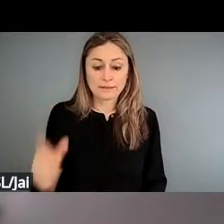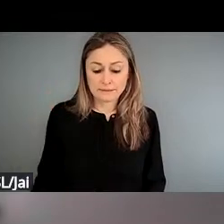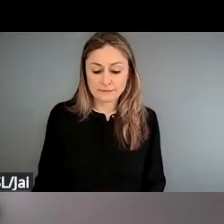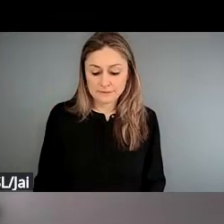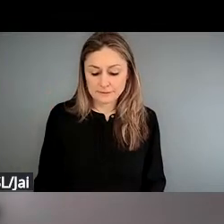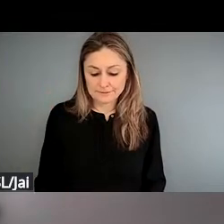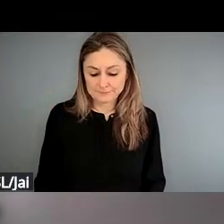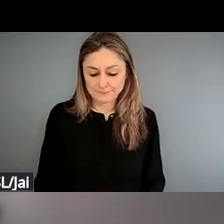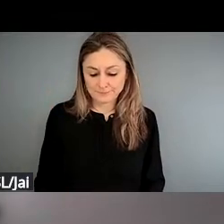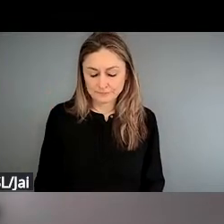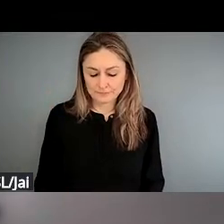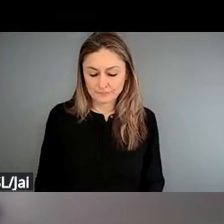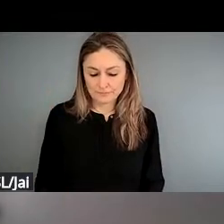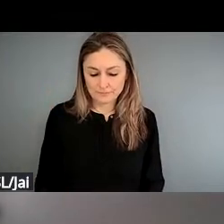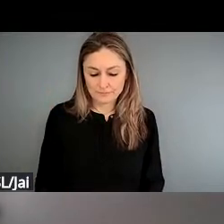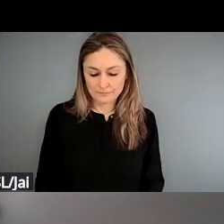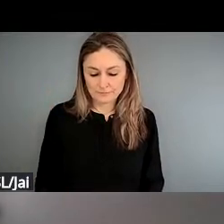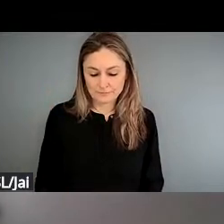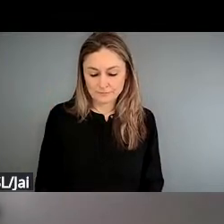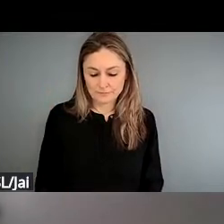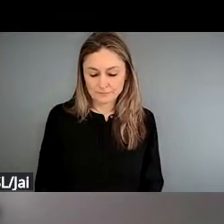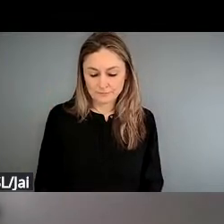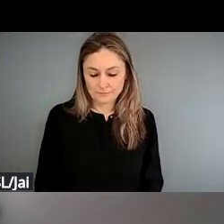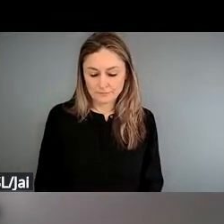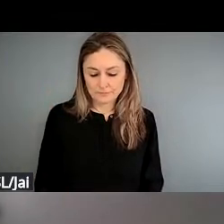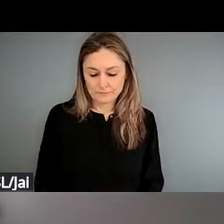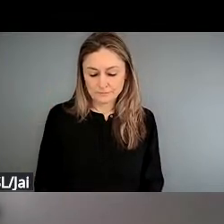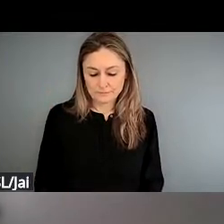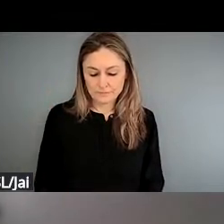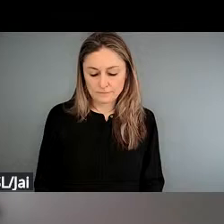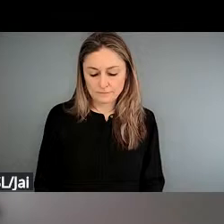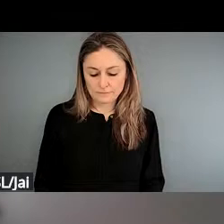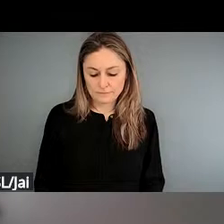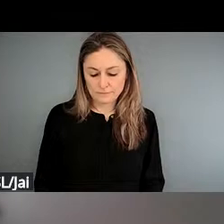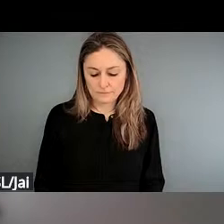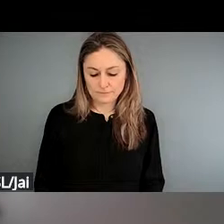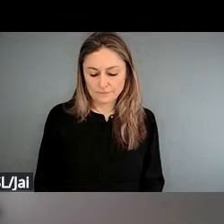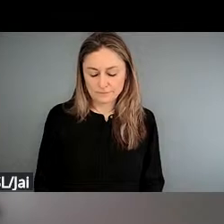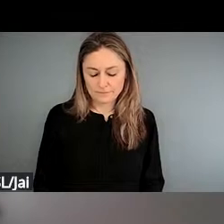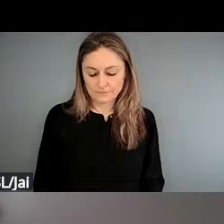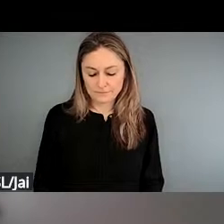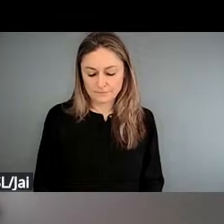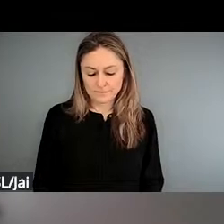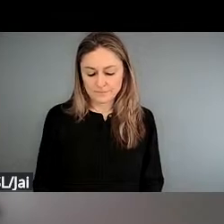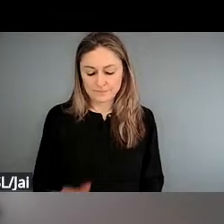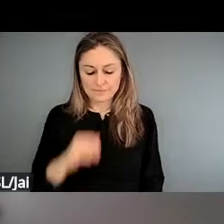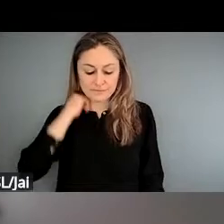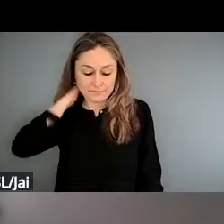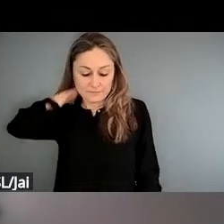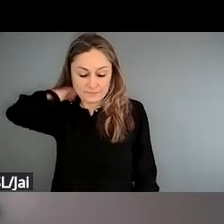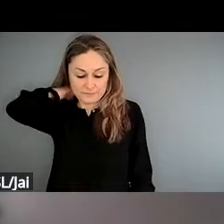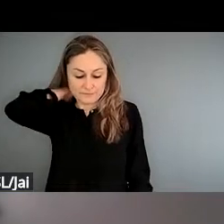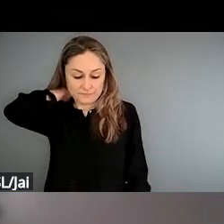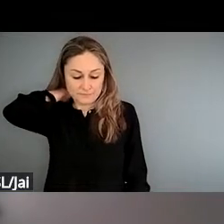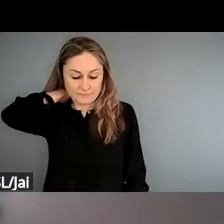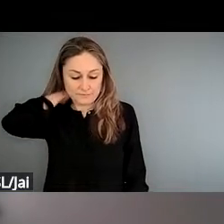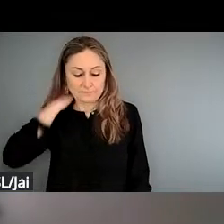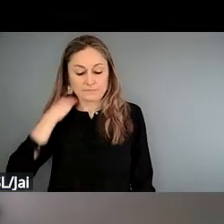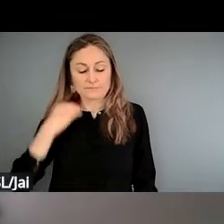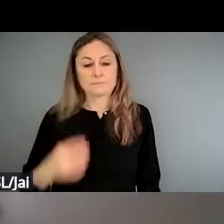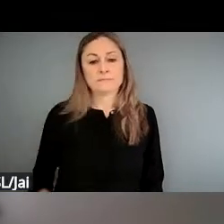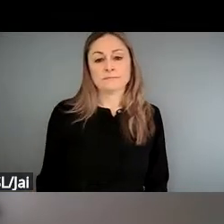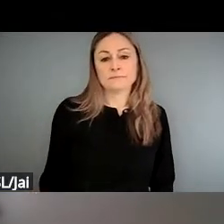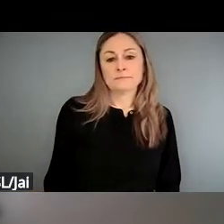limits, I think. It's something like that, yeah. Okay, so I'm gonna ask, there's a proposal on the table to do